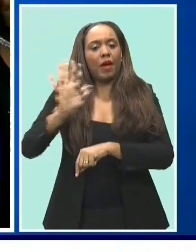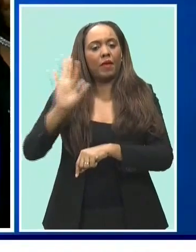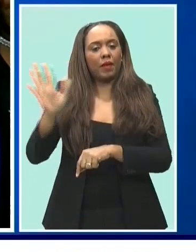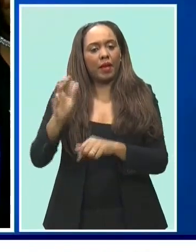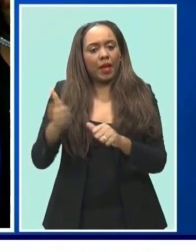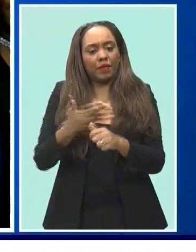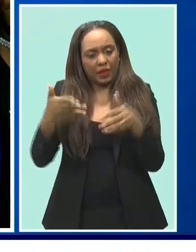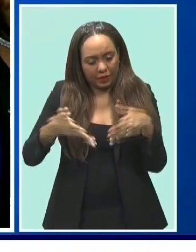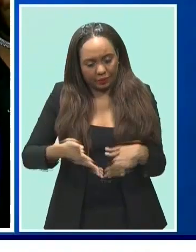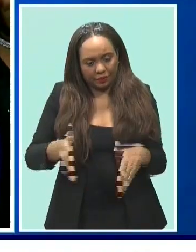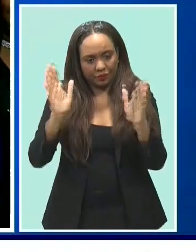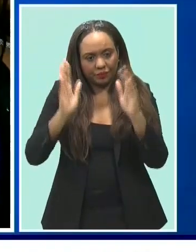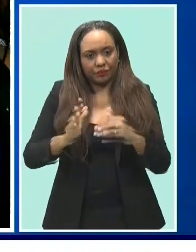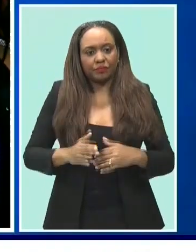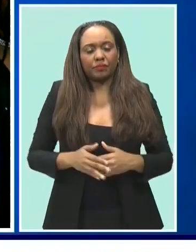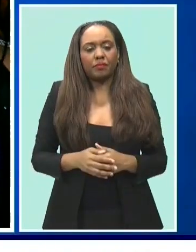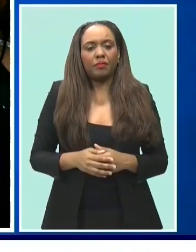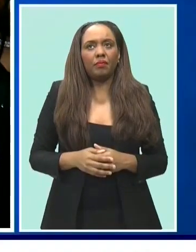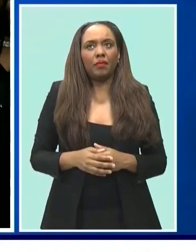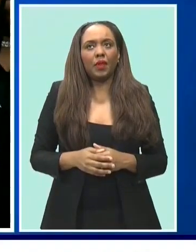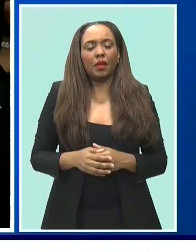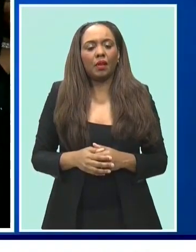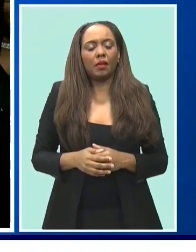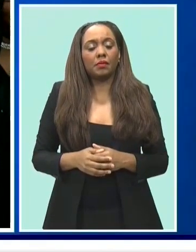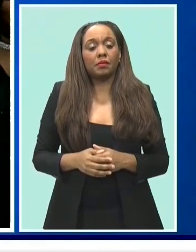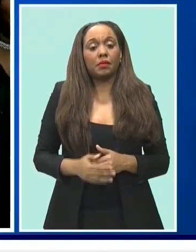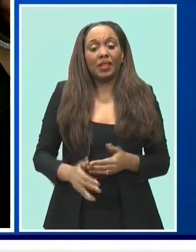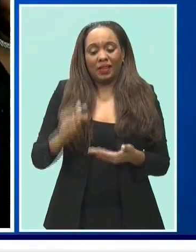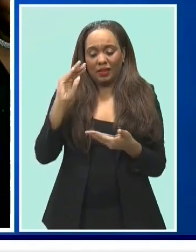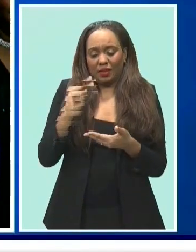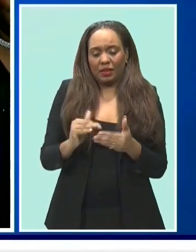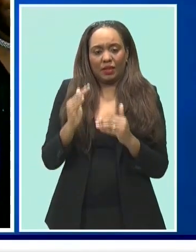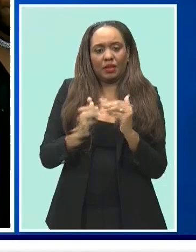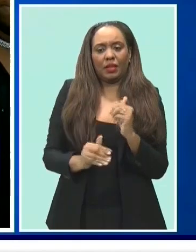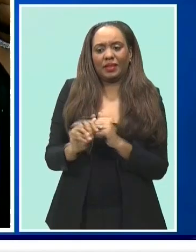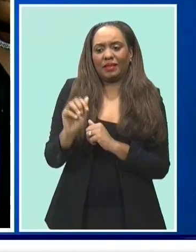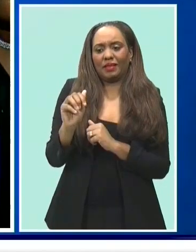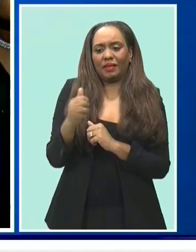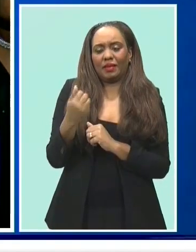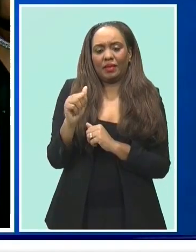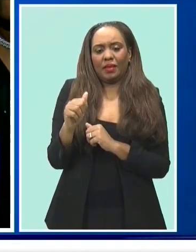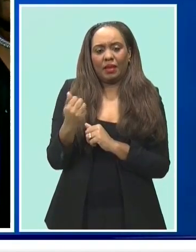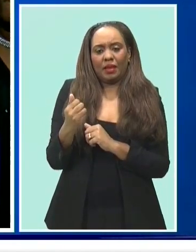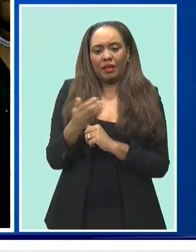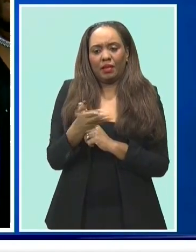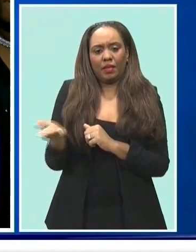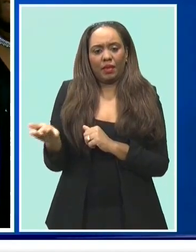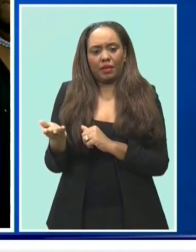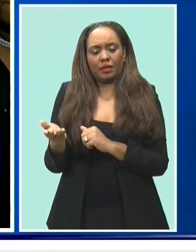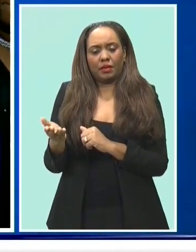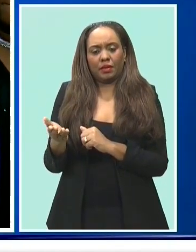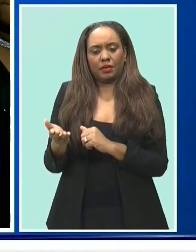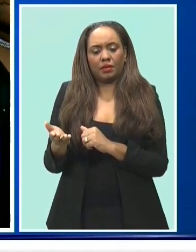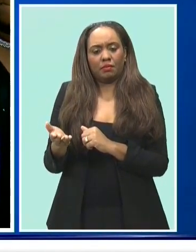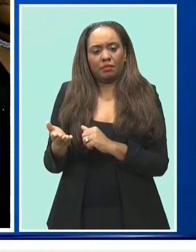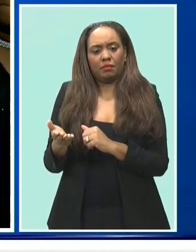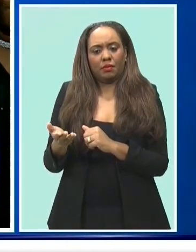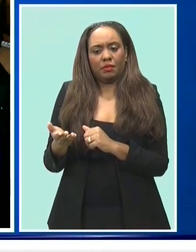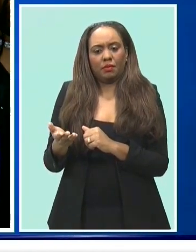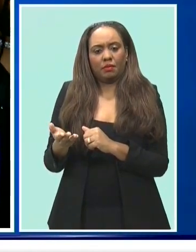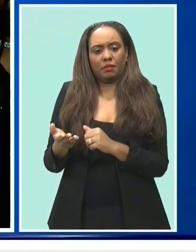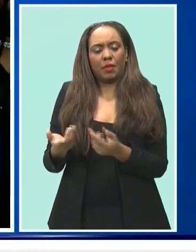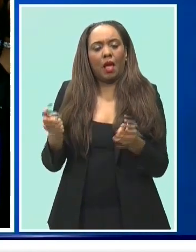than 10 incidents have been reported, and they really all predominantly are fallen